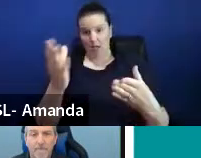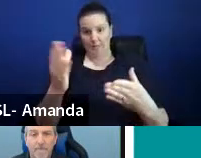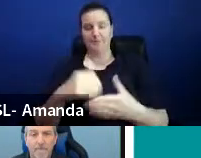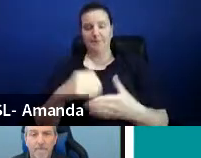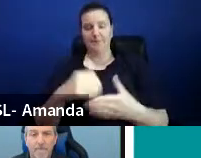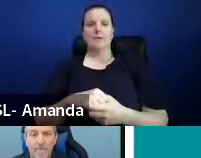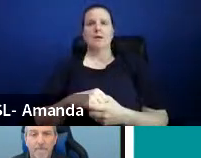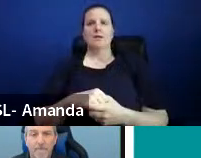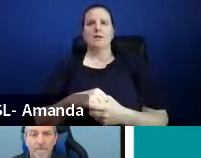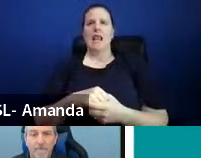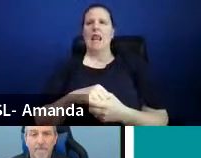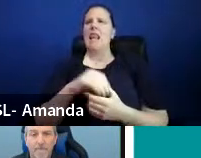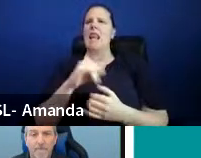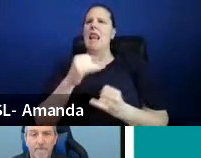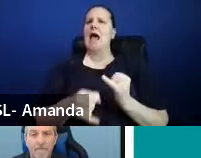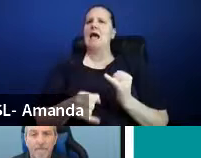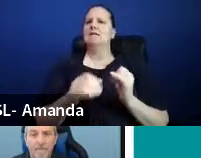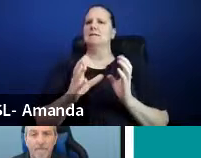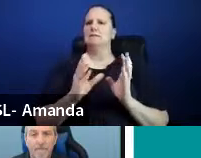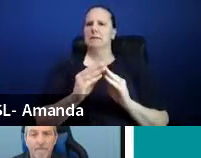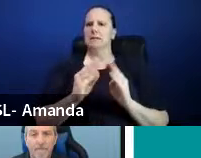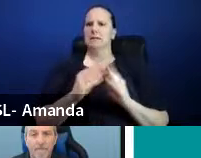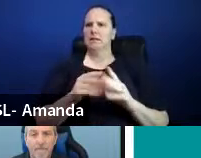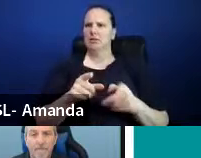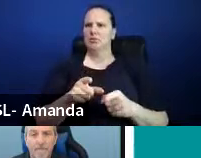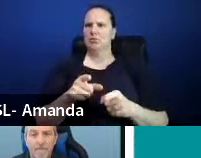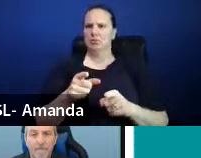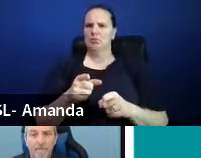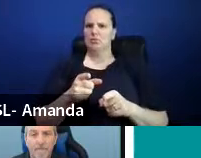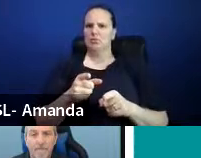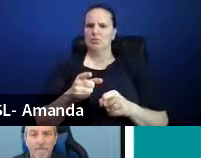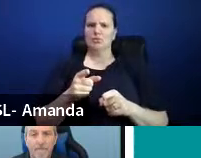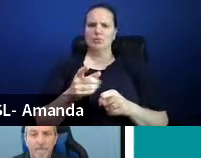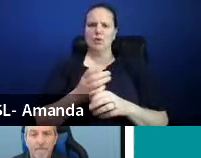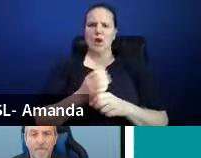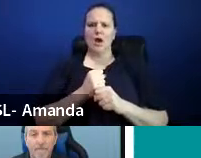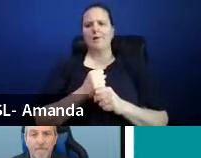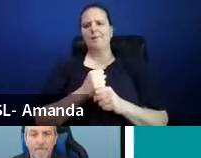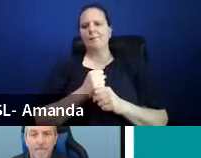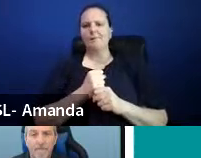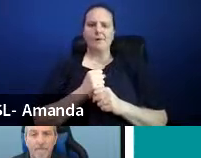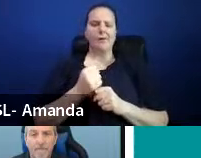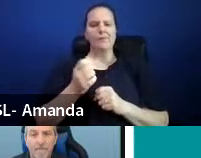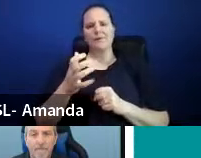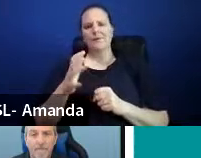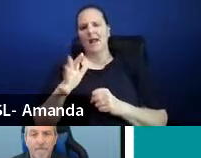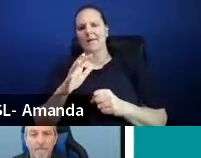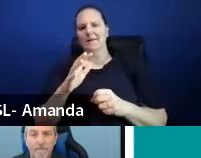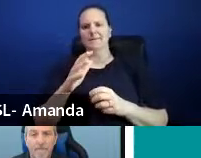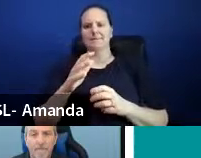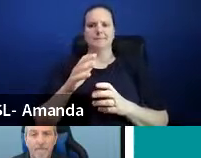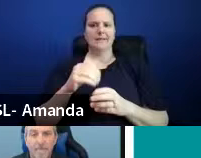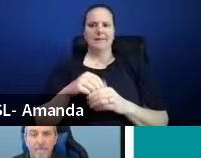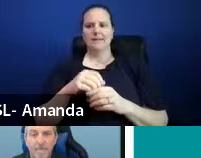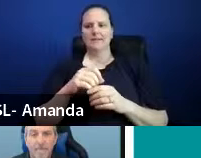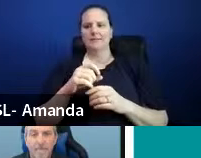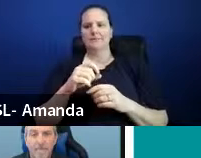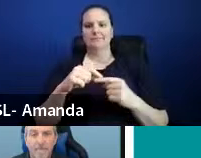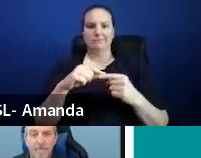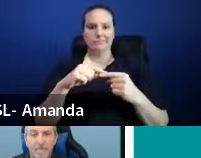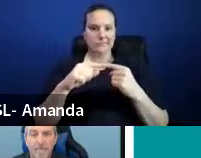our last meeting, you may have received that we were kind of in this vicious cycle